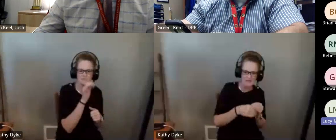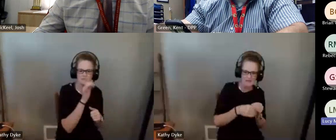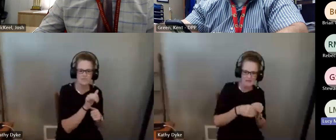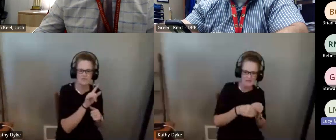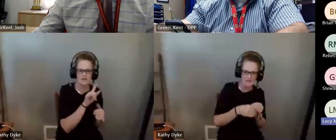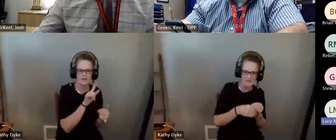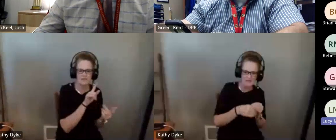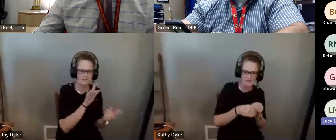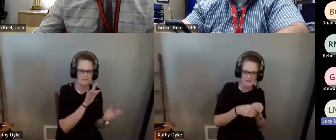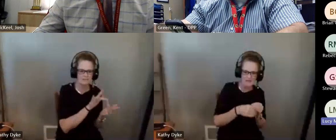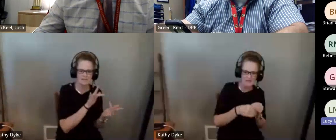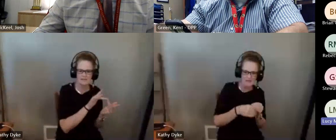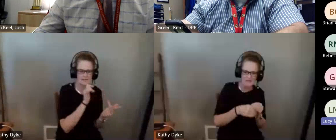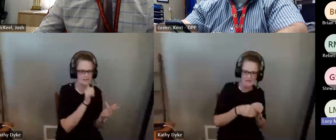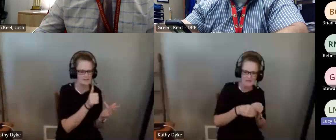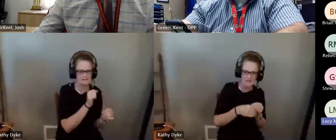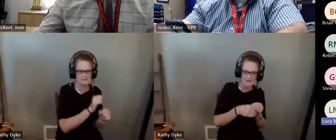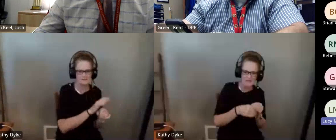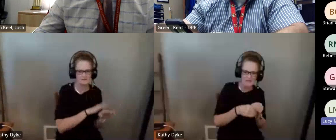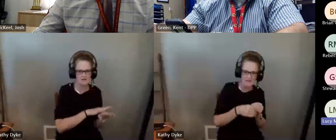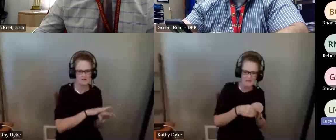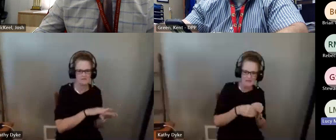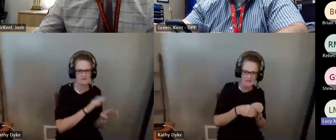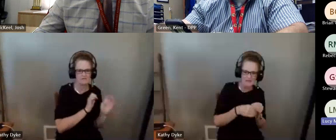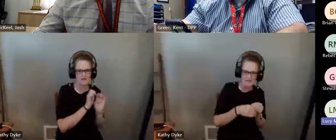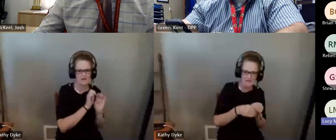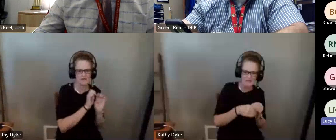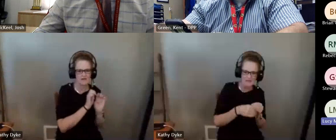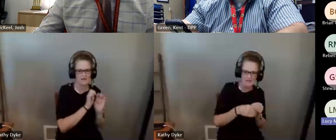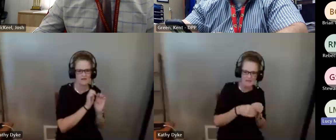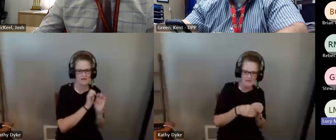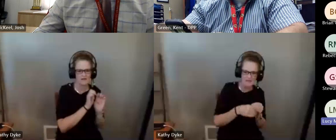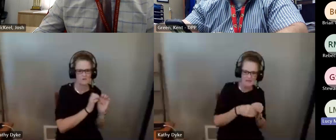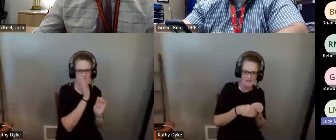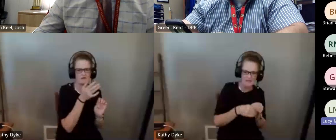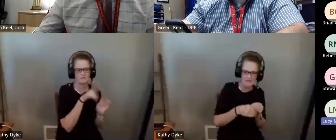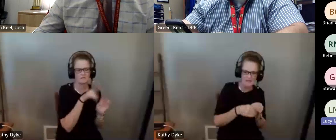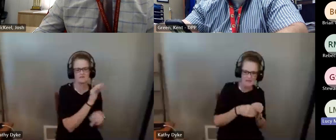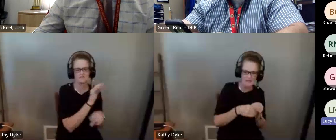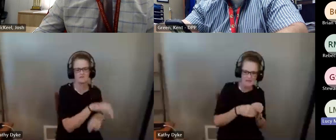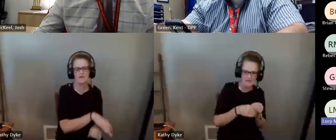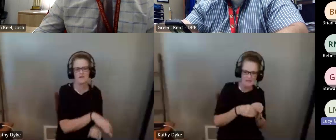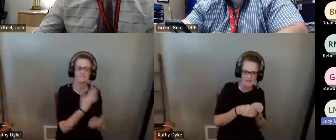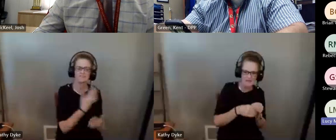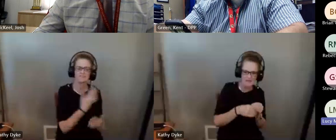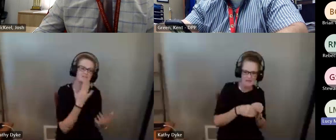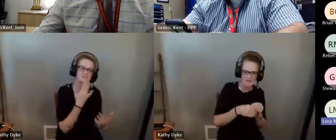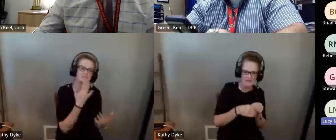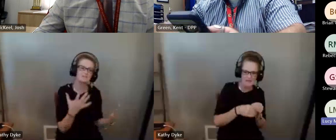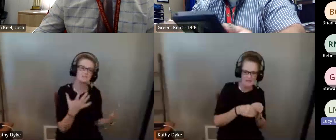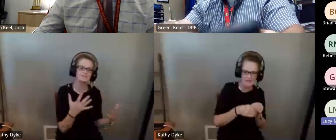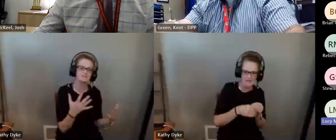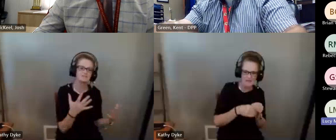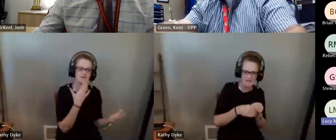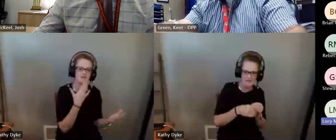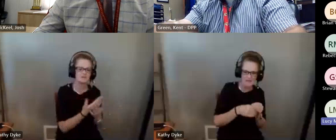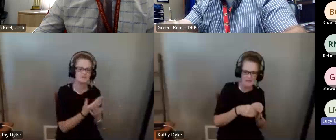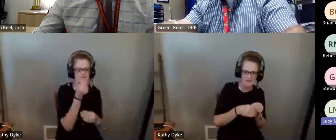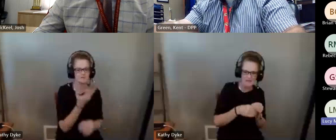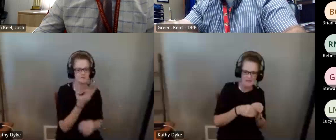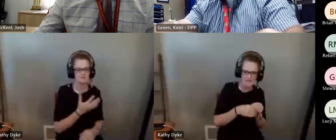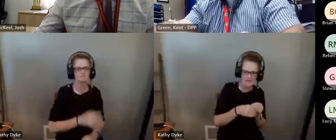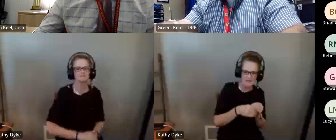because obviously I can't get on to do the evaluation, but I'll watch for that. And thank you very much. It was a lot of good